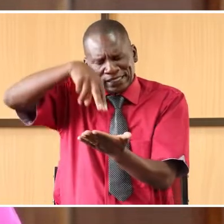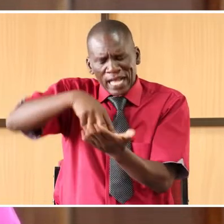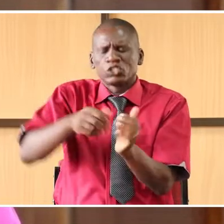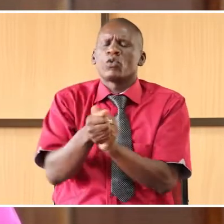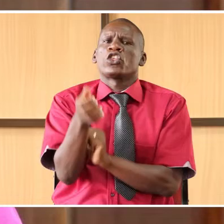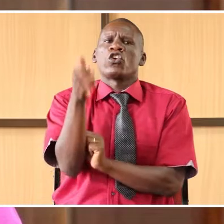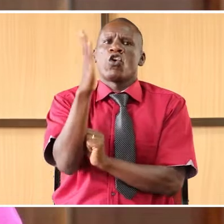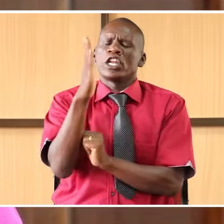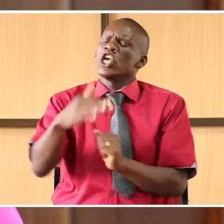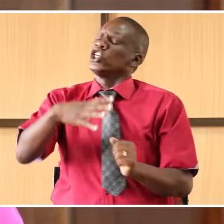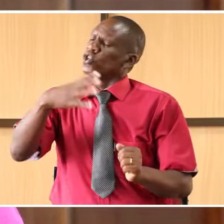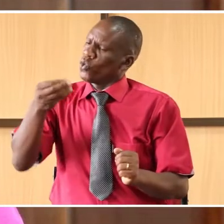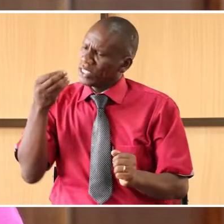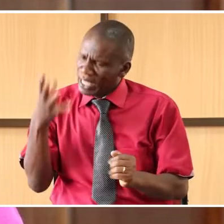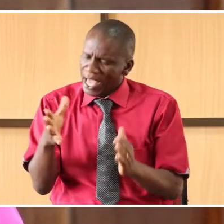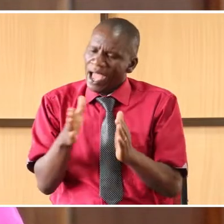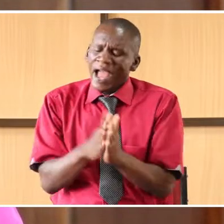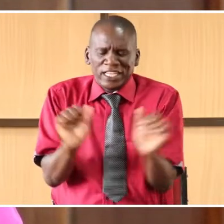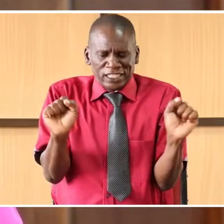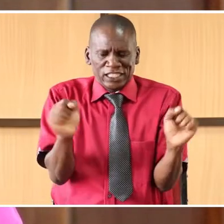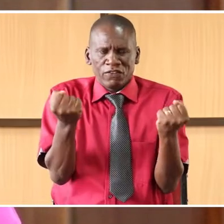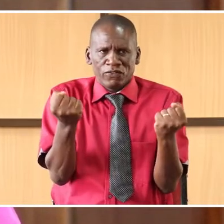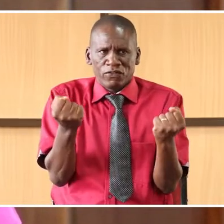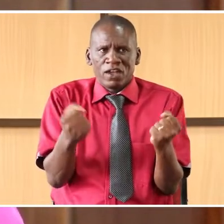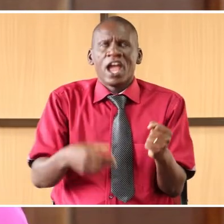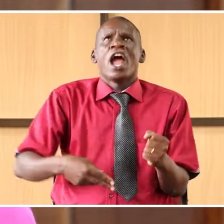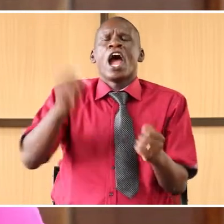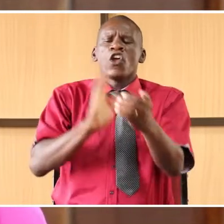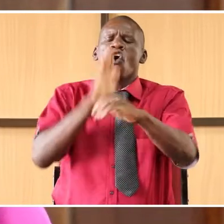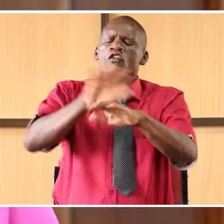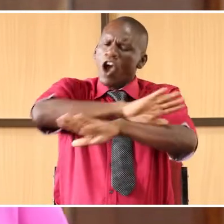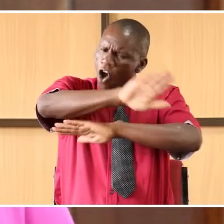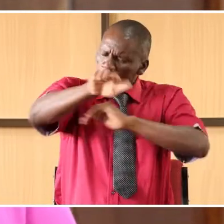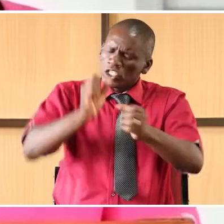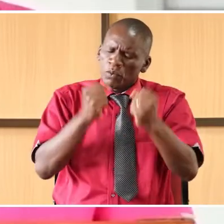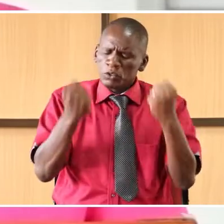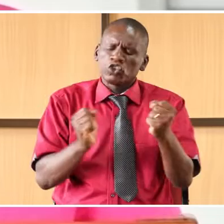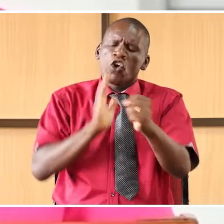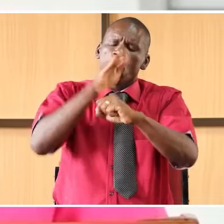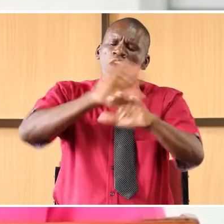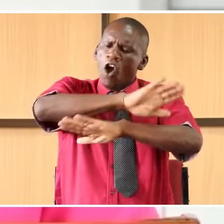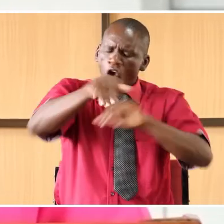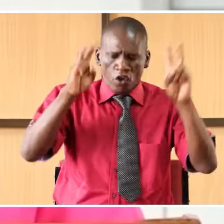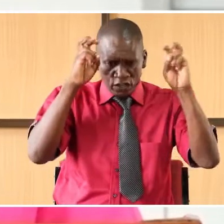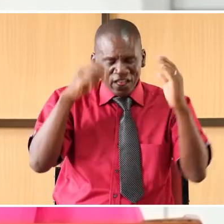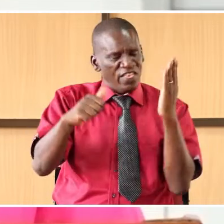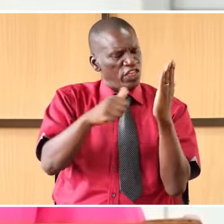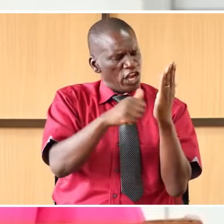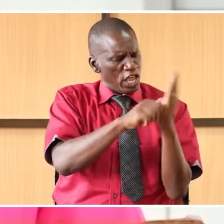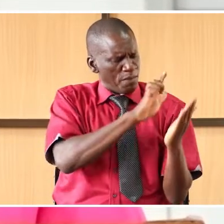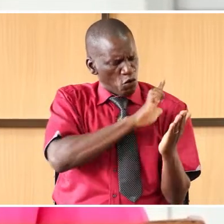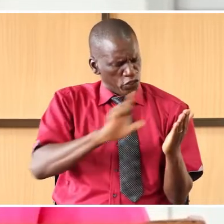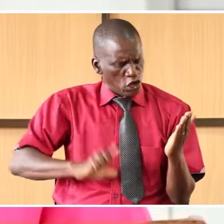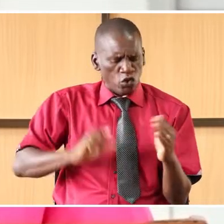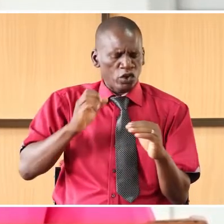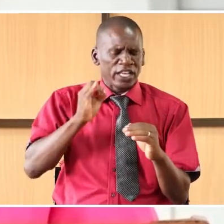with God, runs into it and is safe, high above evil and strong. The name of the Lord is